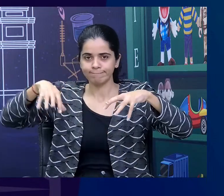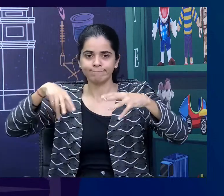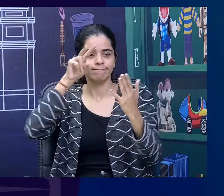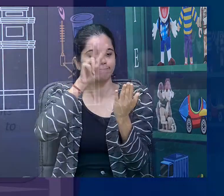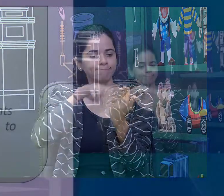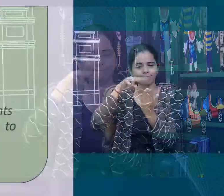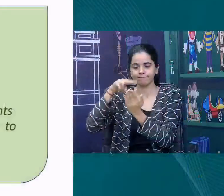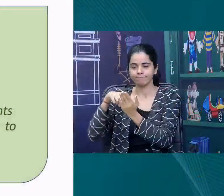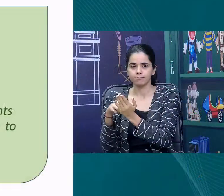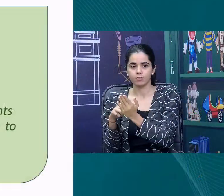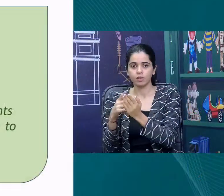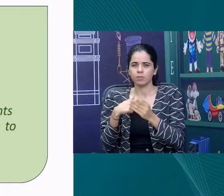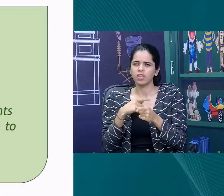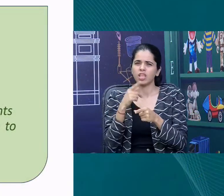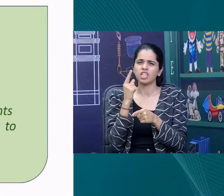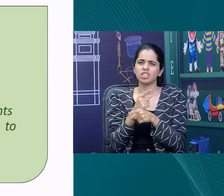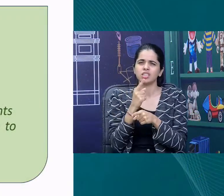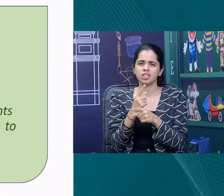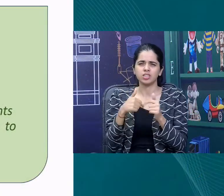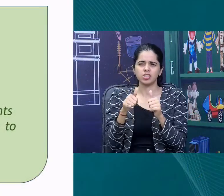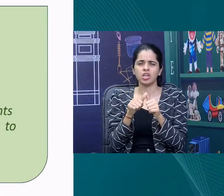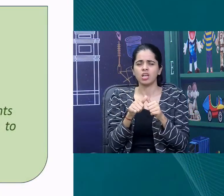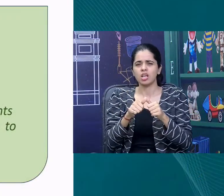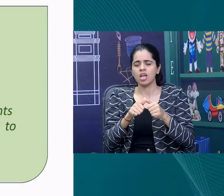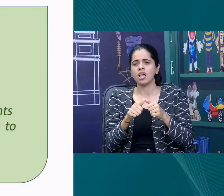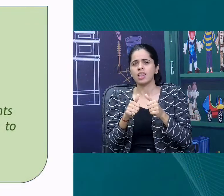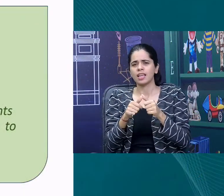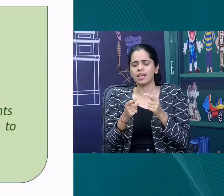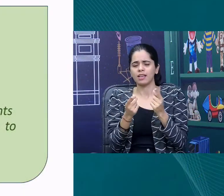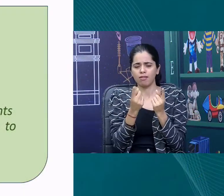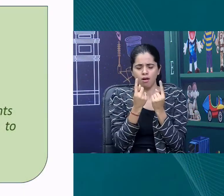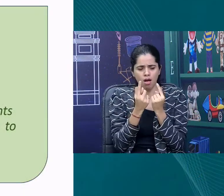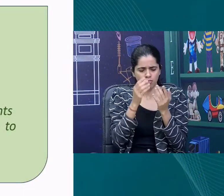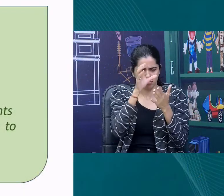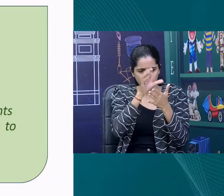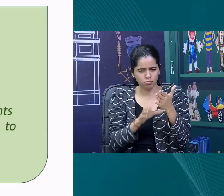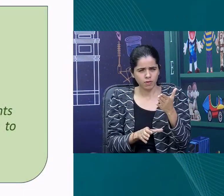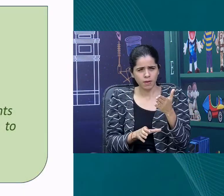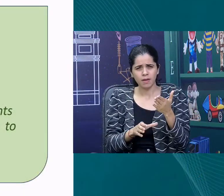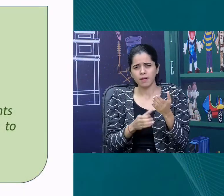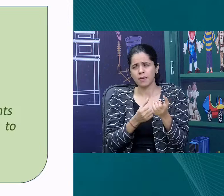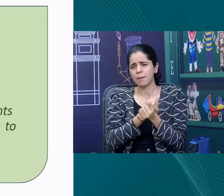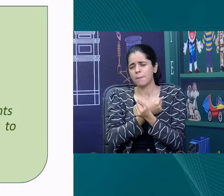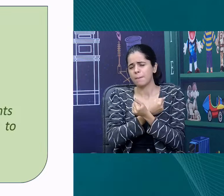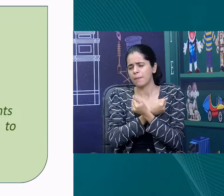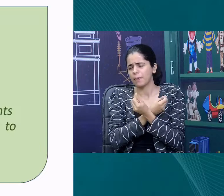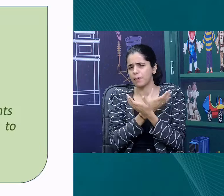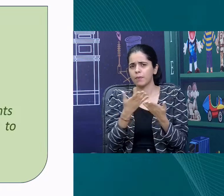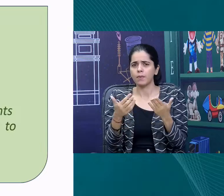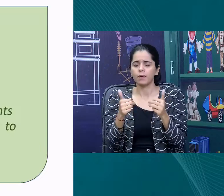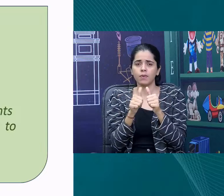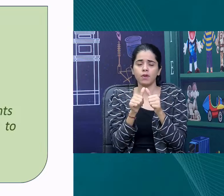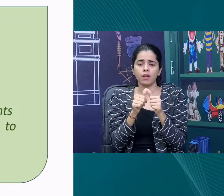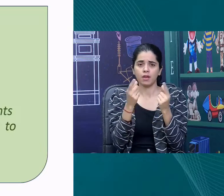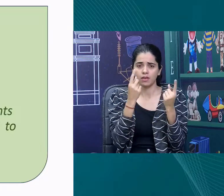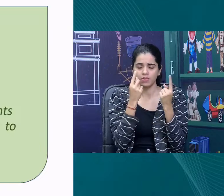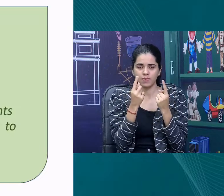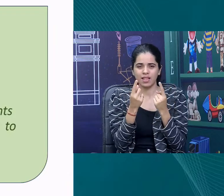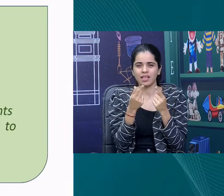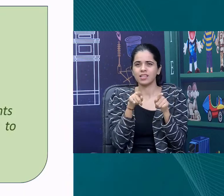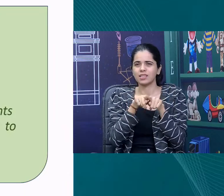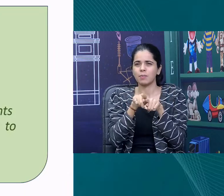What teachers normally we do assessments in our present day, though we are trying to work a lot on it. Assessment is for